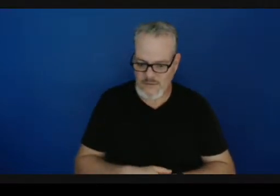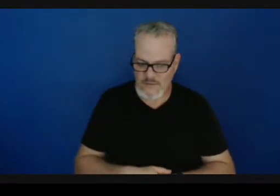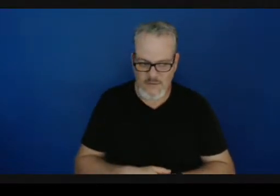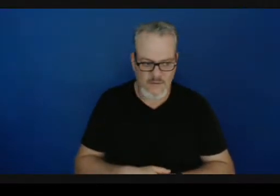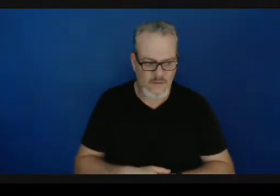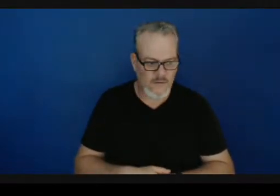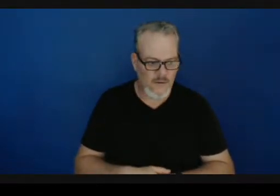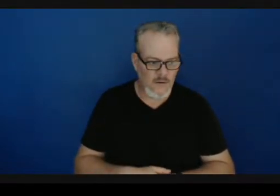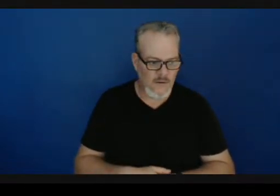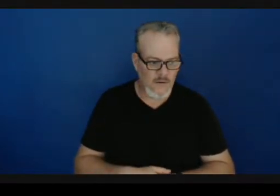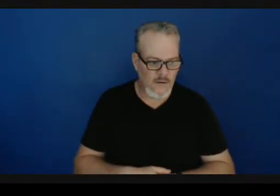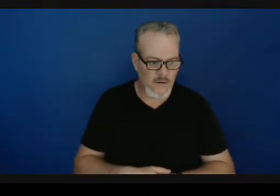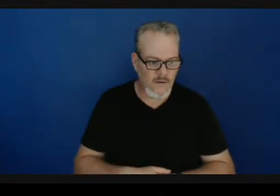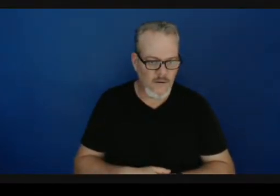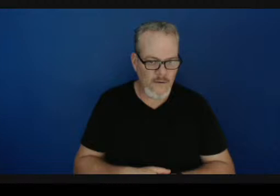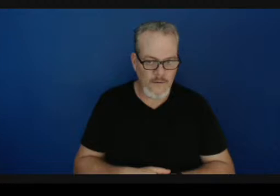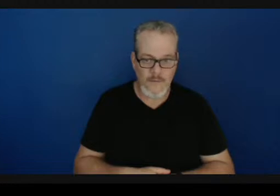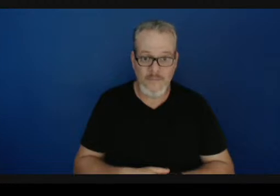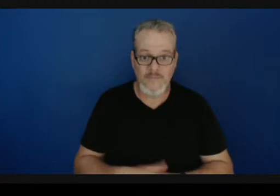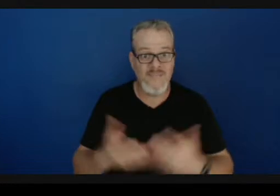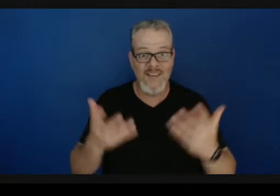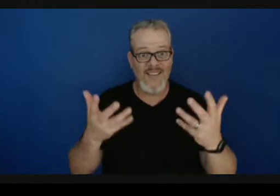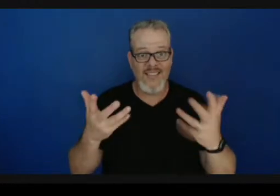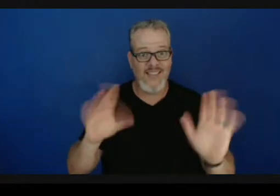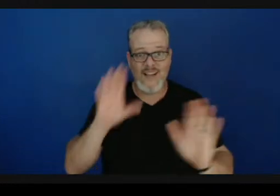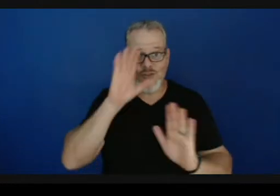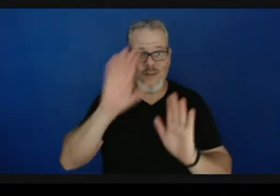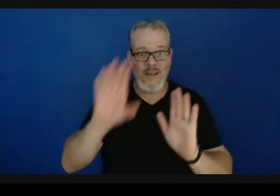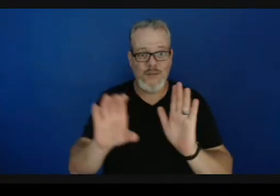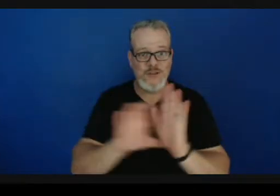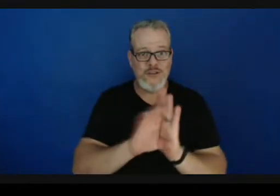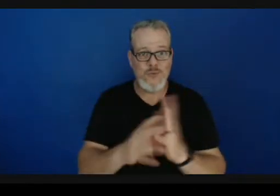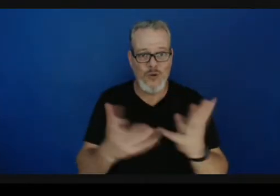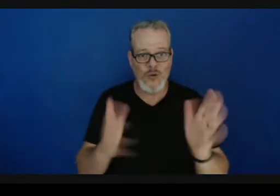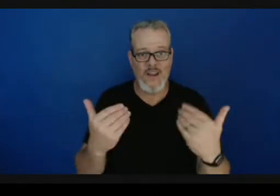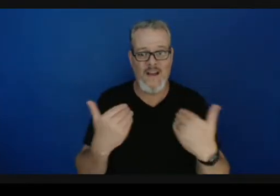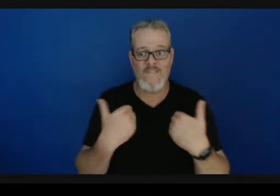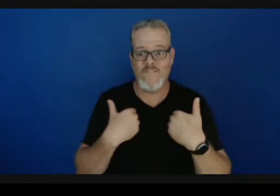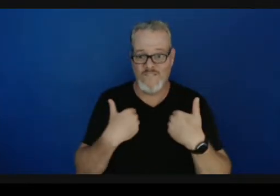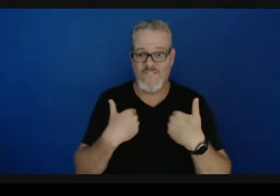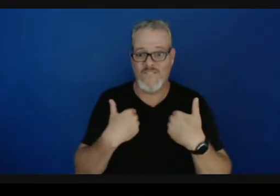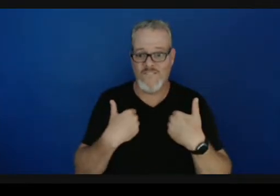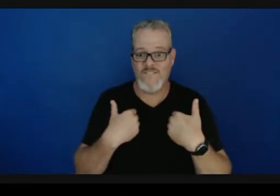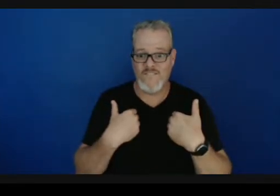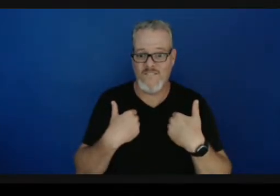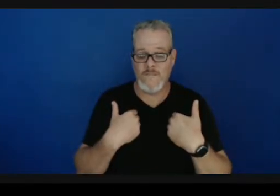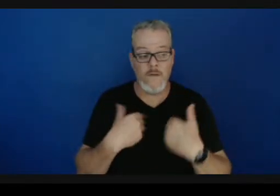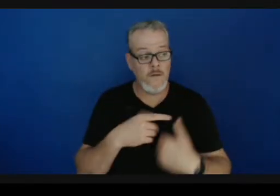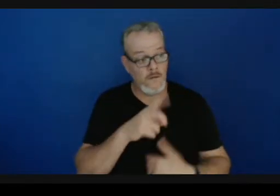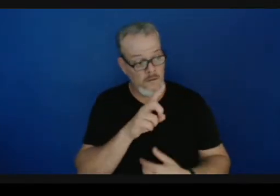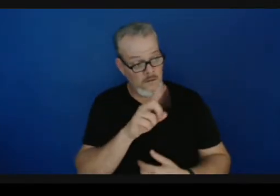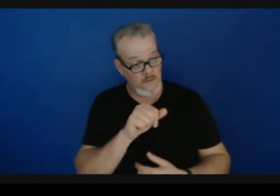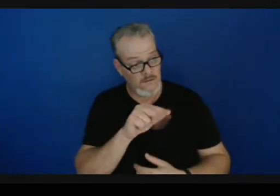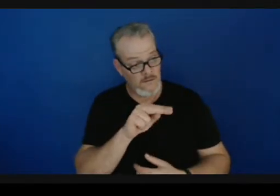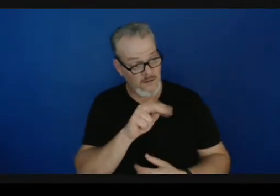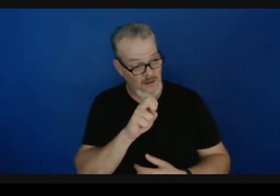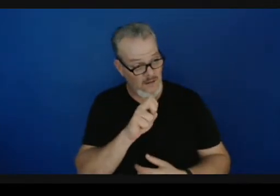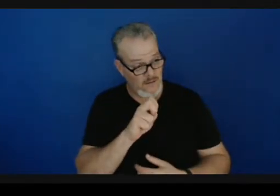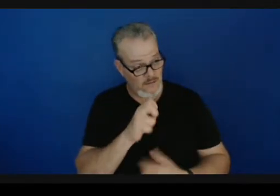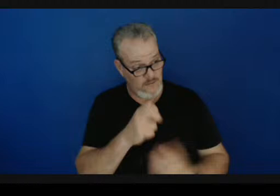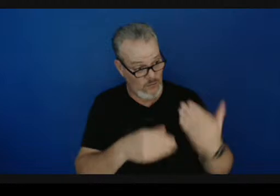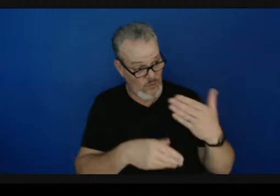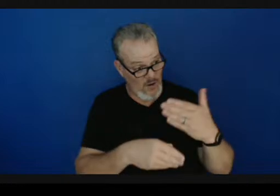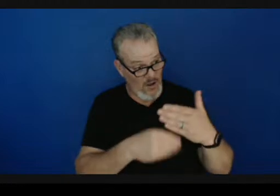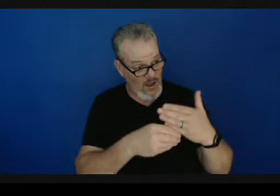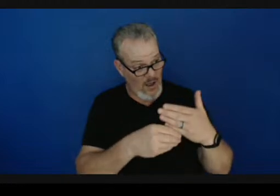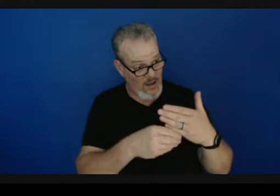so that's really all the imagery we have of this particular aspect of it. So Dane, you want to jump in with some of